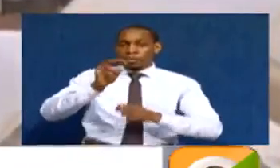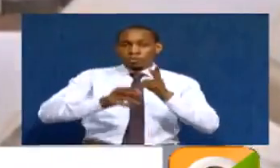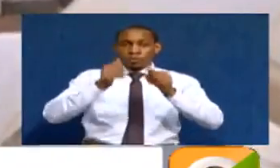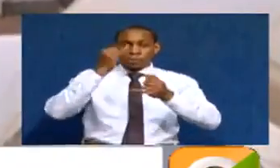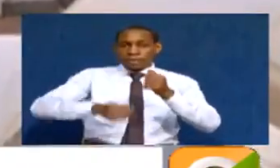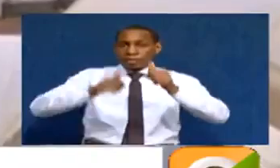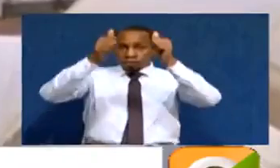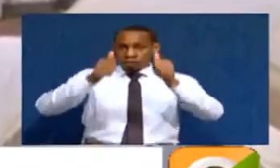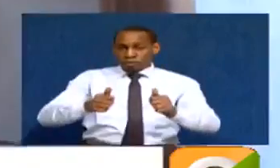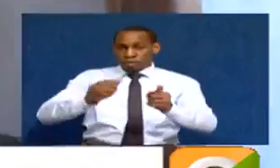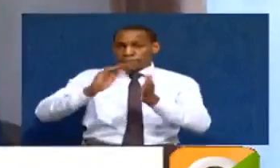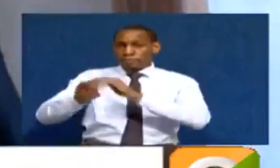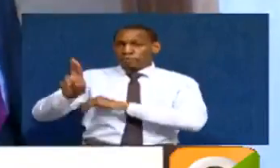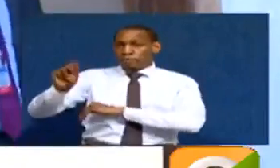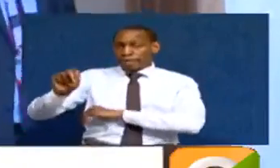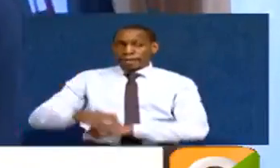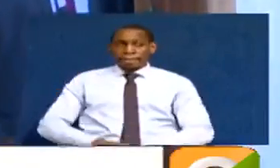ultimatum to the United Nations.